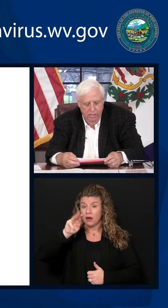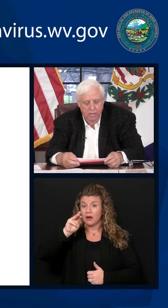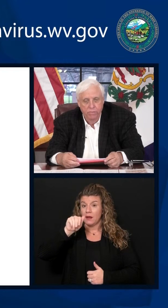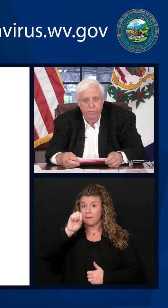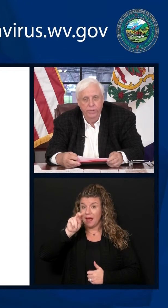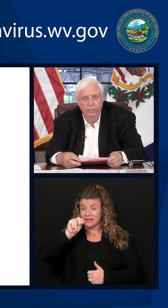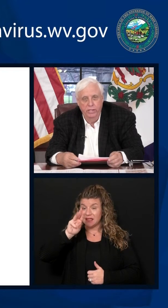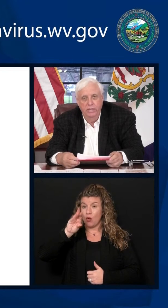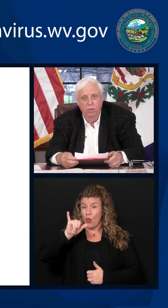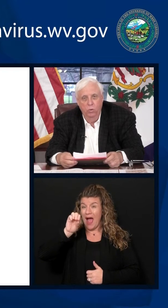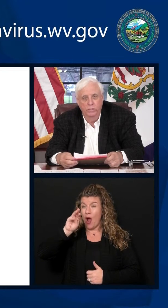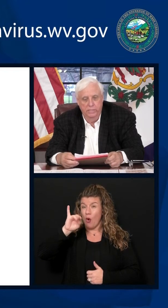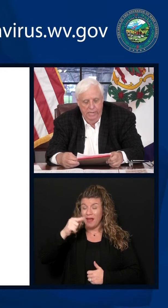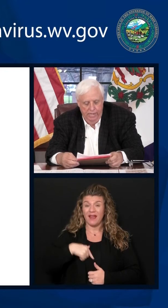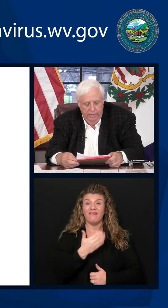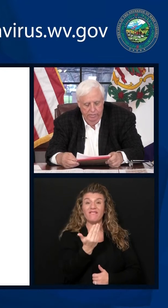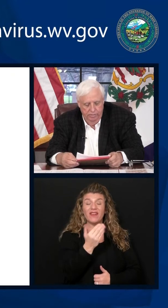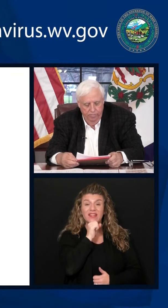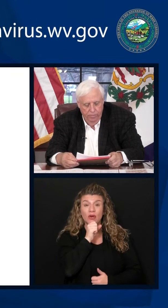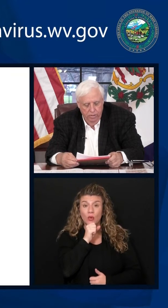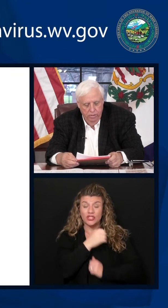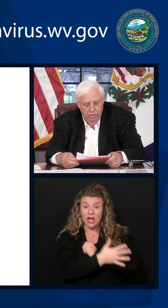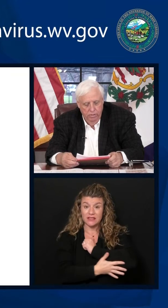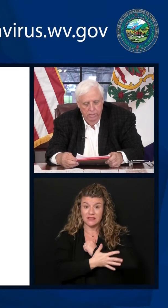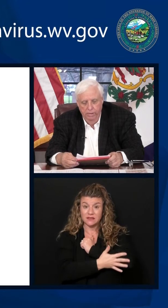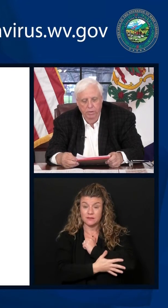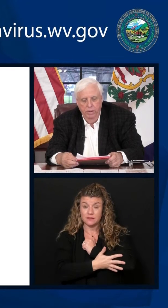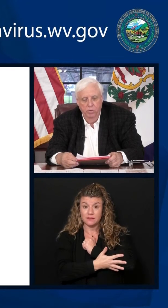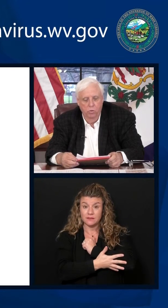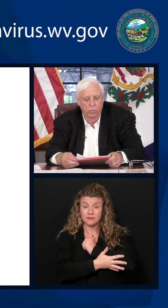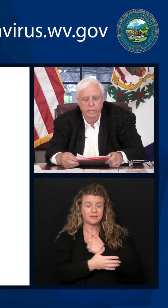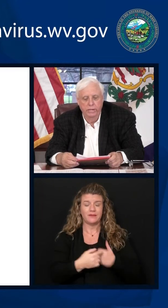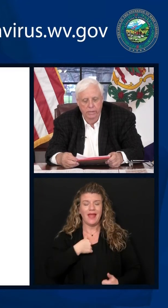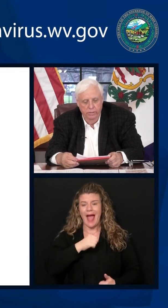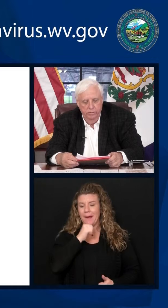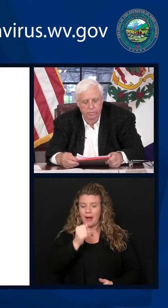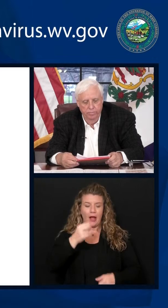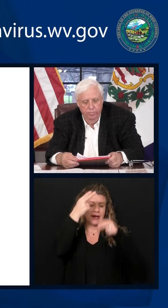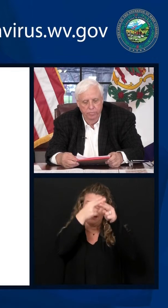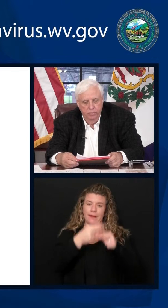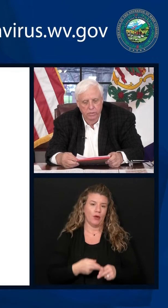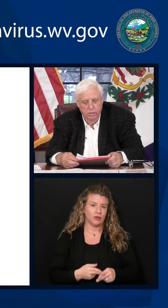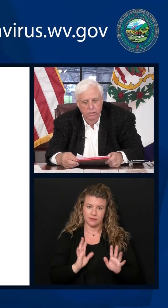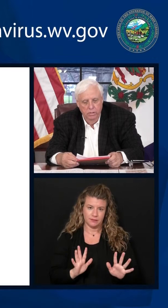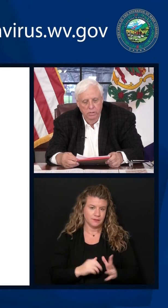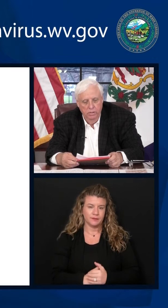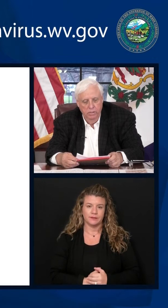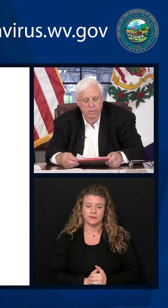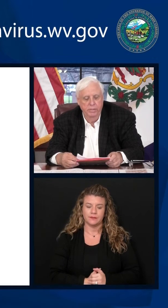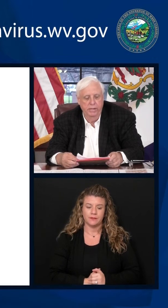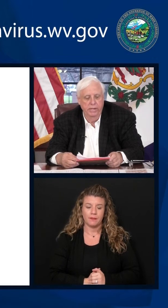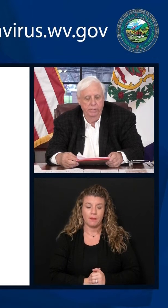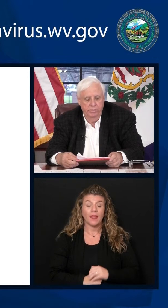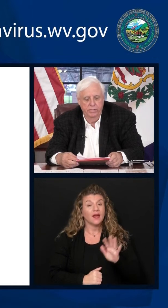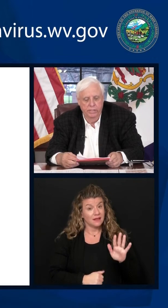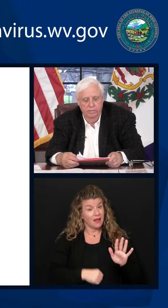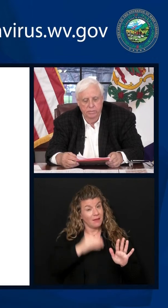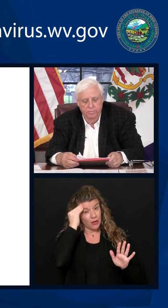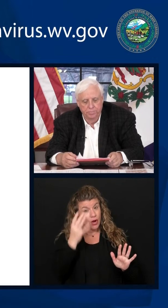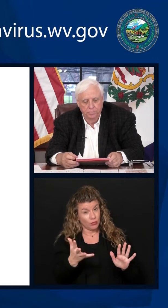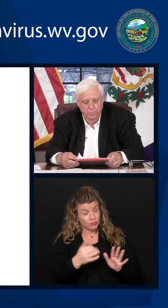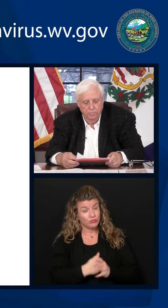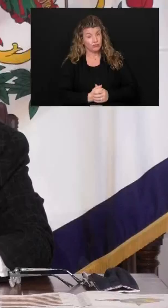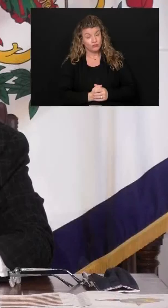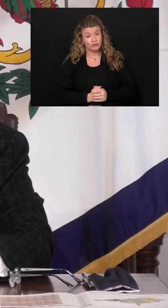Wyoming. 15 orange counties, and I'm not even going to read those. Now let me tell you just